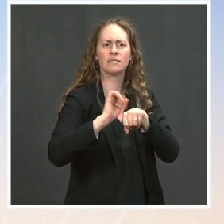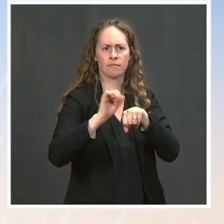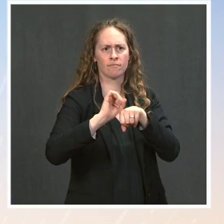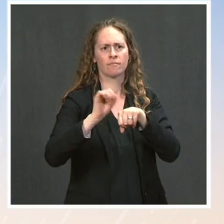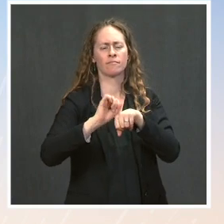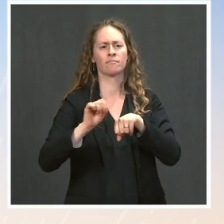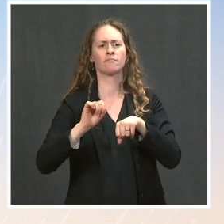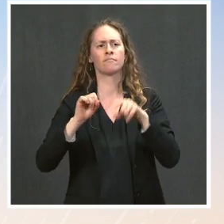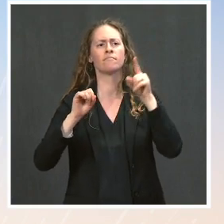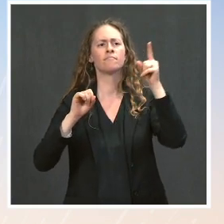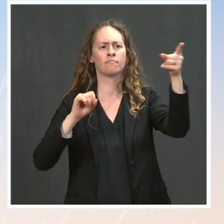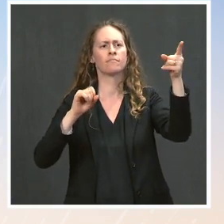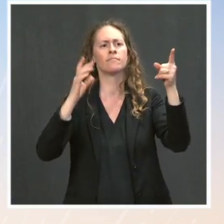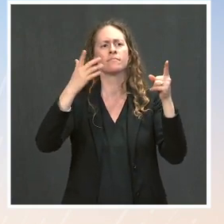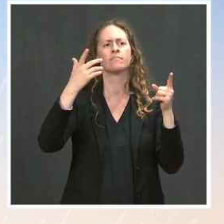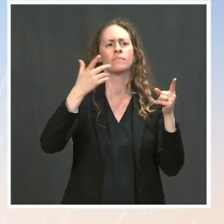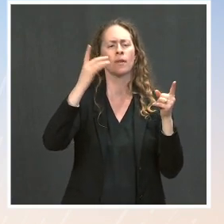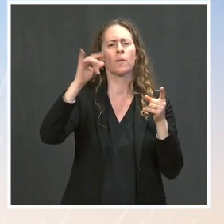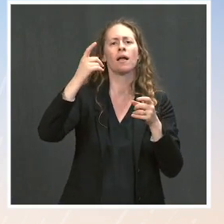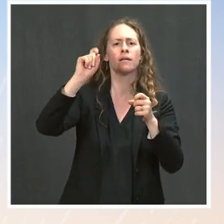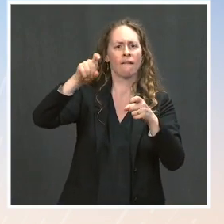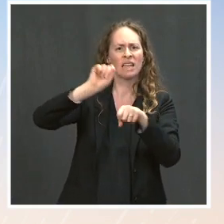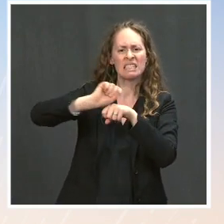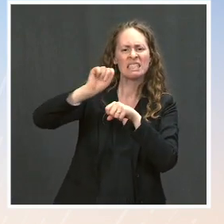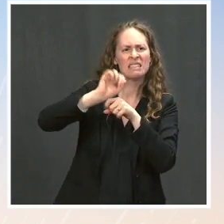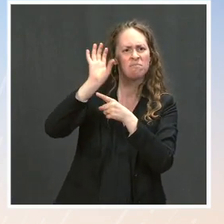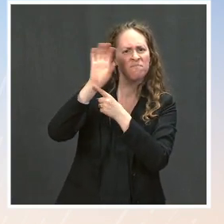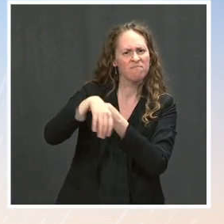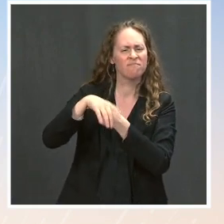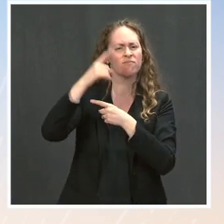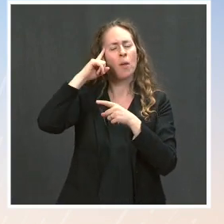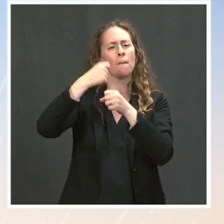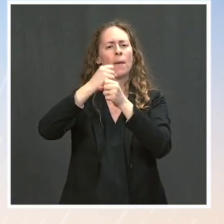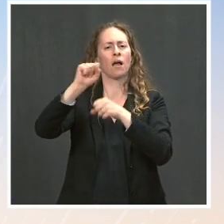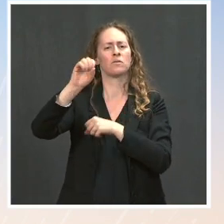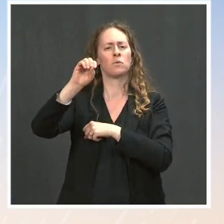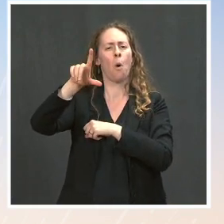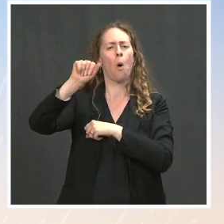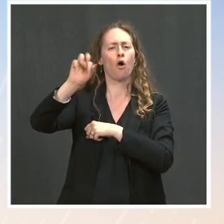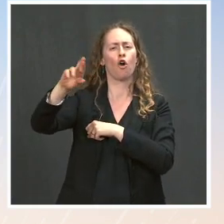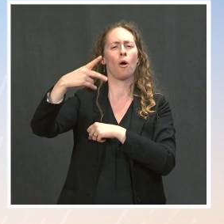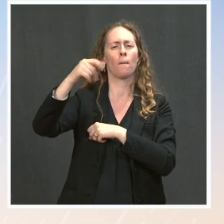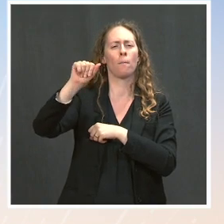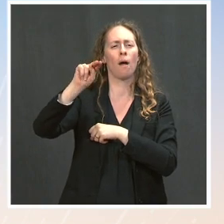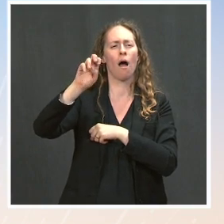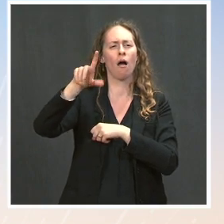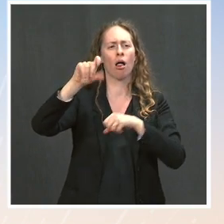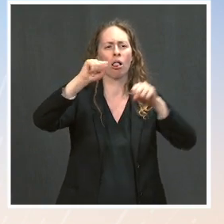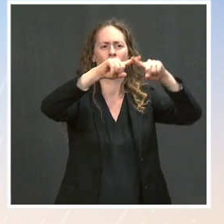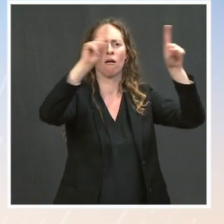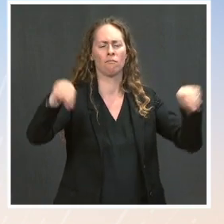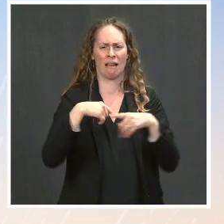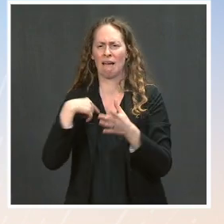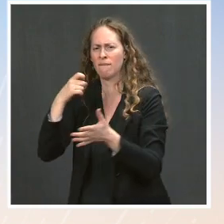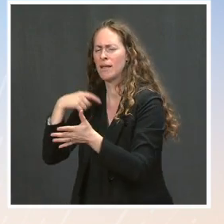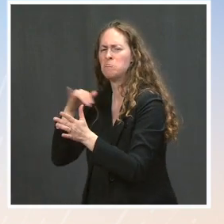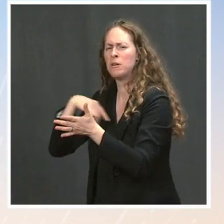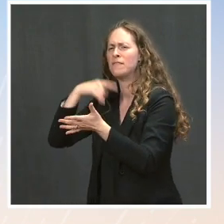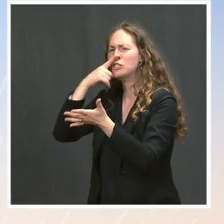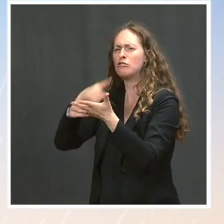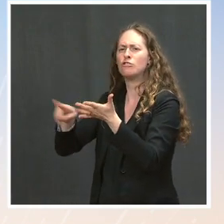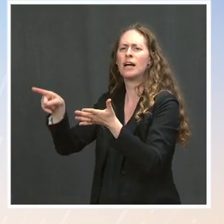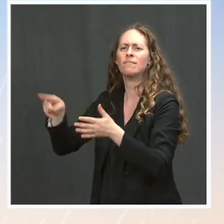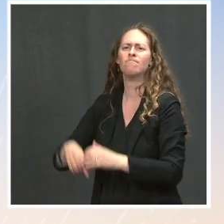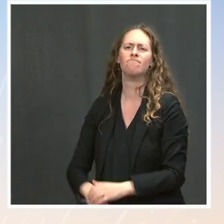Let me check. I think we would be concerned, but let me check with our national security team and we'll get you a statement directly on that. Go ahead, Andrew. I just had